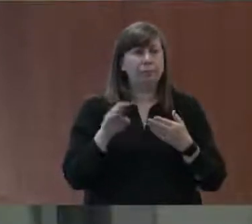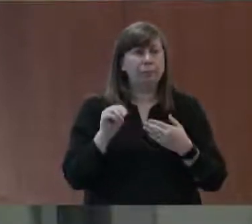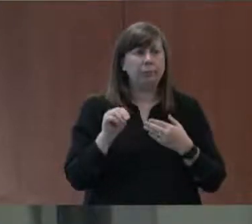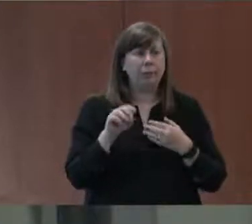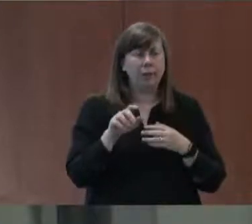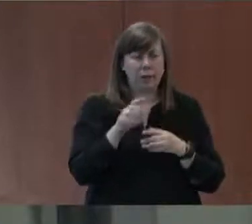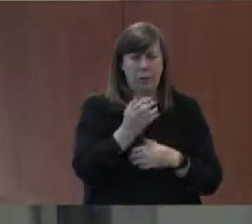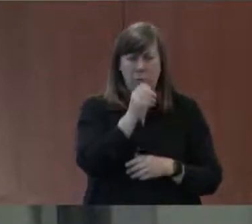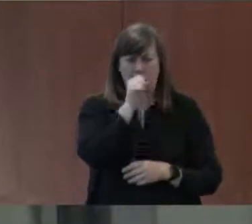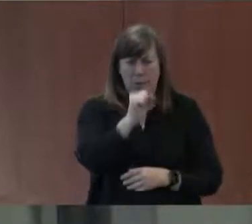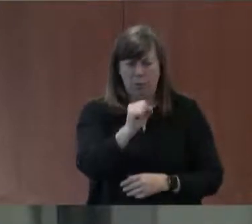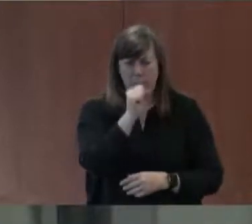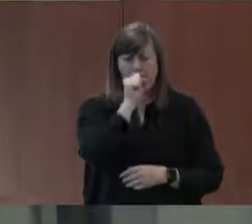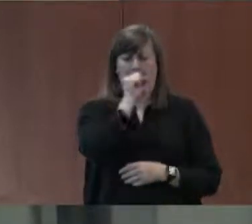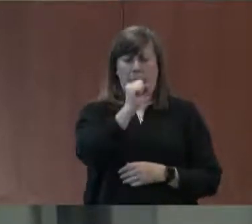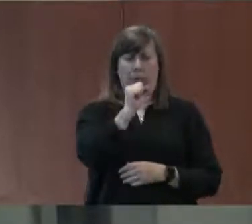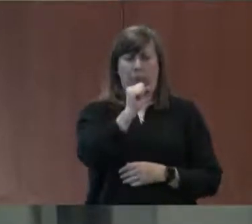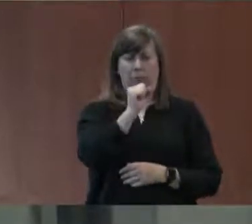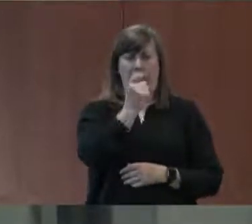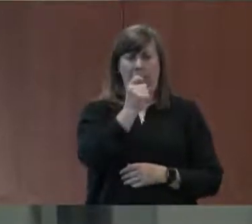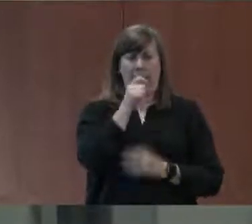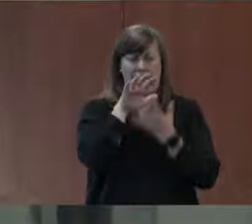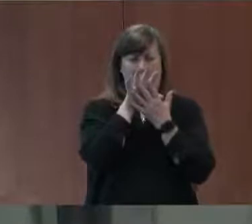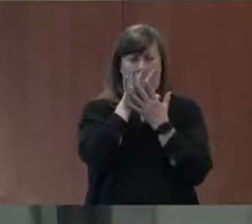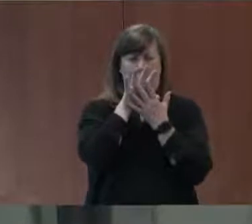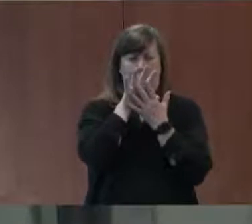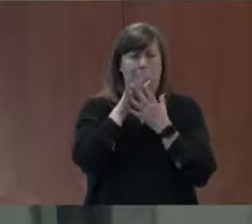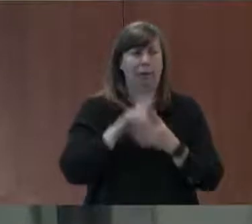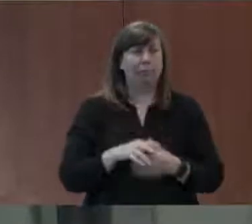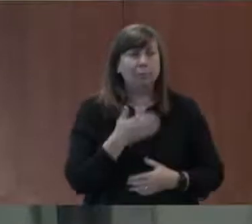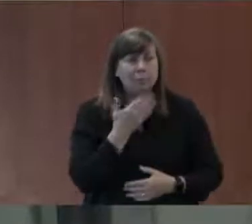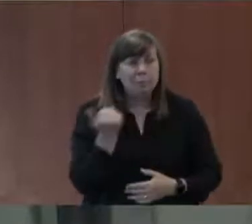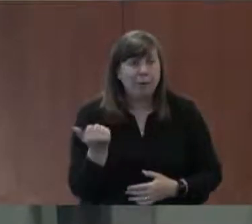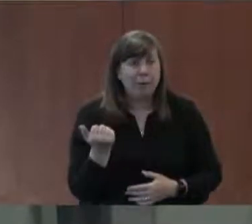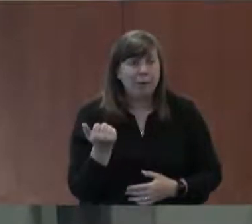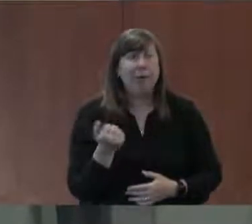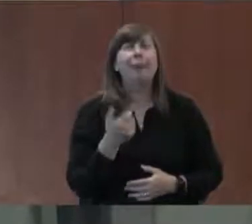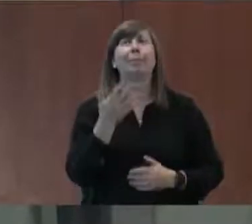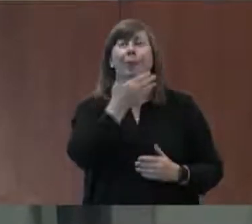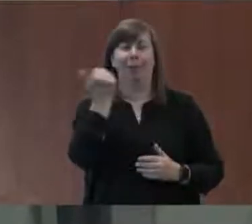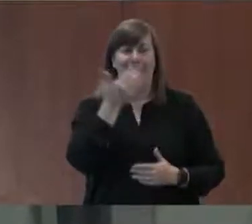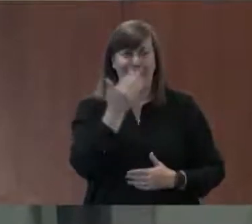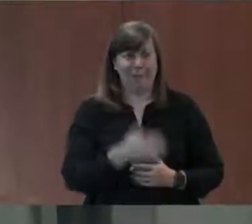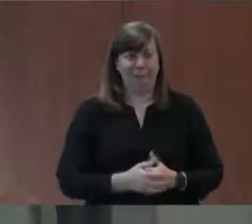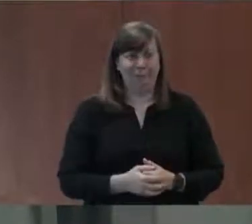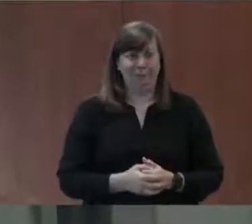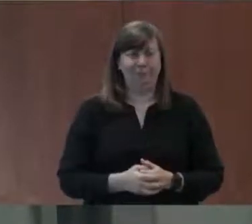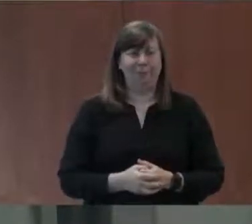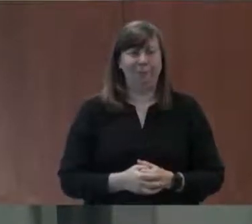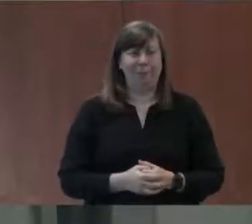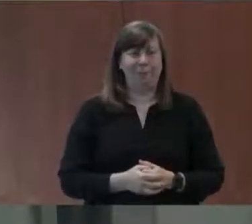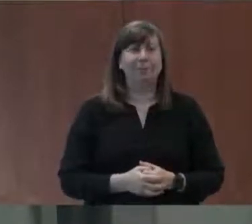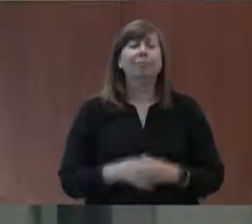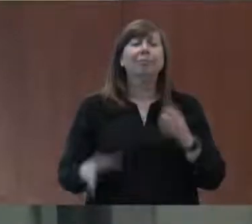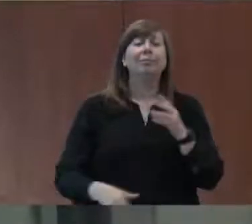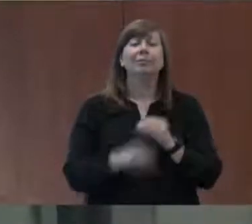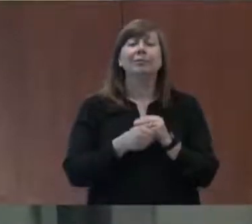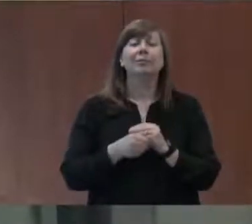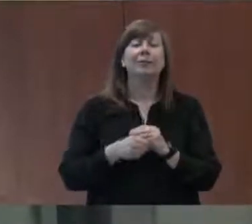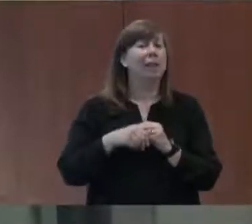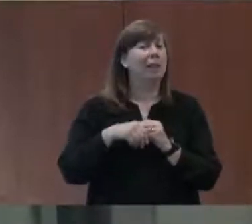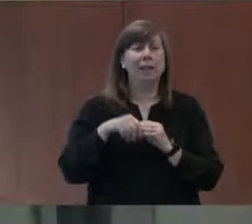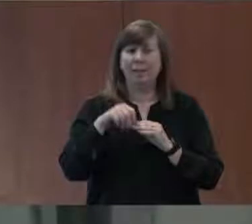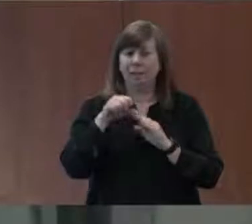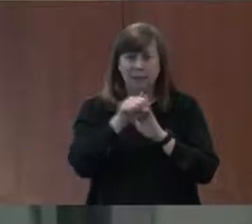could you back away from the microphone a little bit? It's kind of staticky. Is this better? Much better, thank you. Thank you. Additionally, a state does